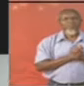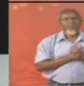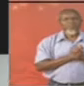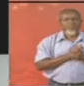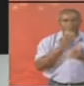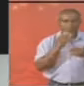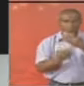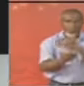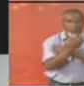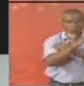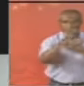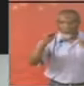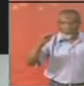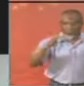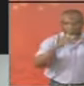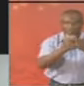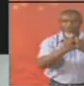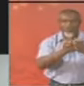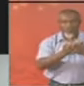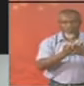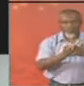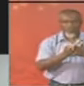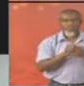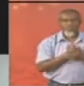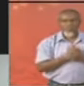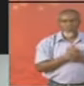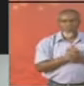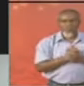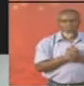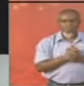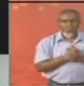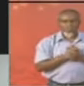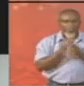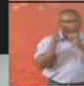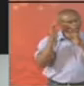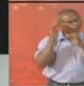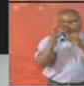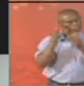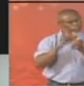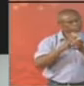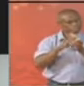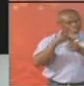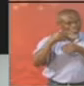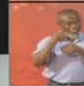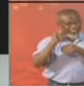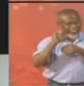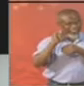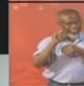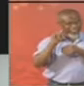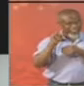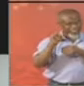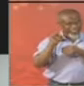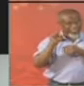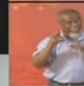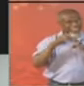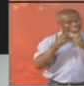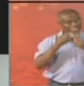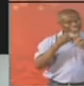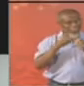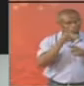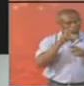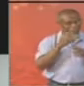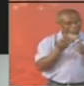Good morning, everyone. Rihanna McKenzie from Newsday here. I'm hoping Dr. Hines can answer my questions this morning. What's